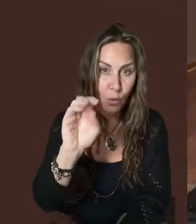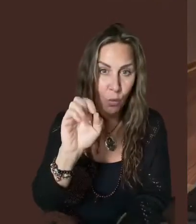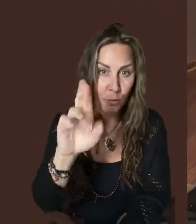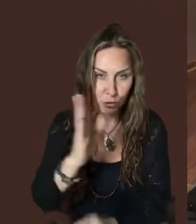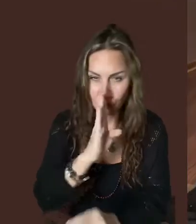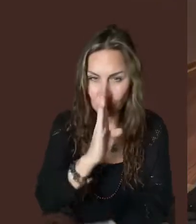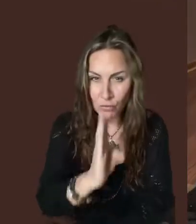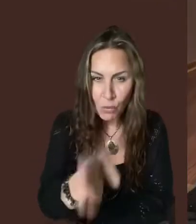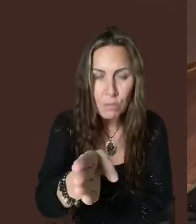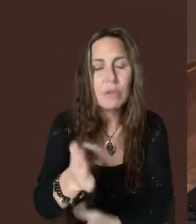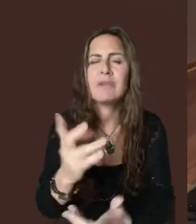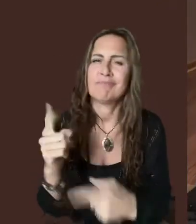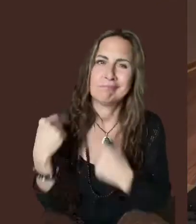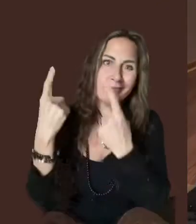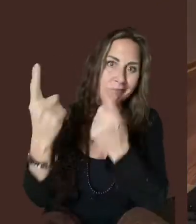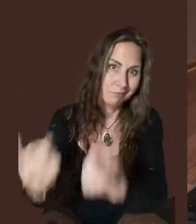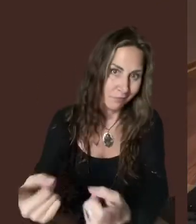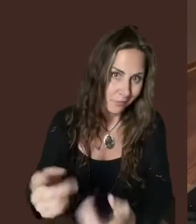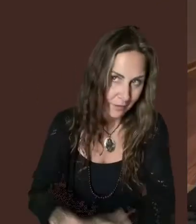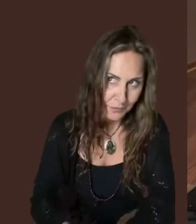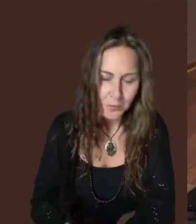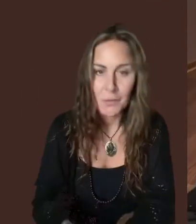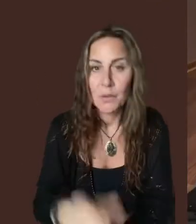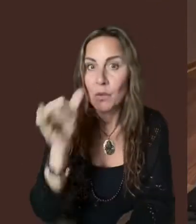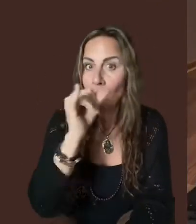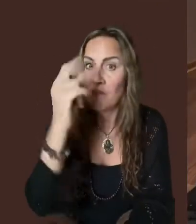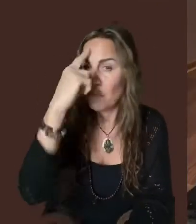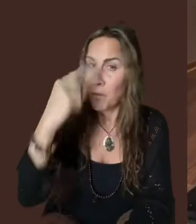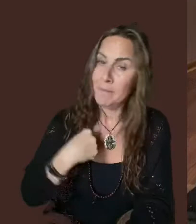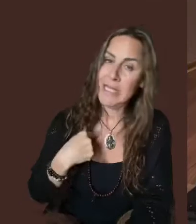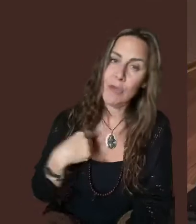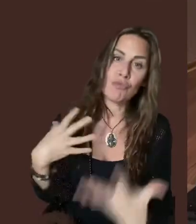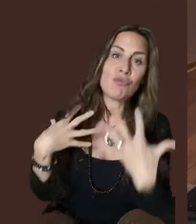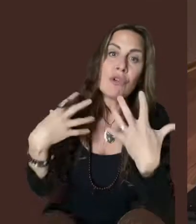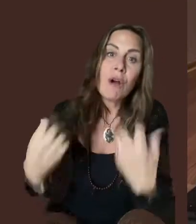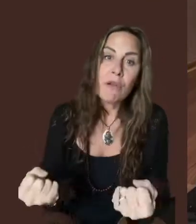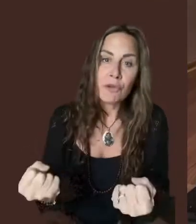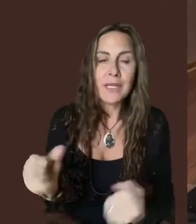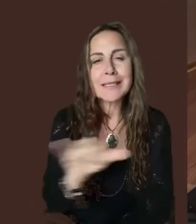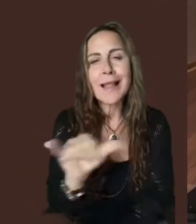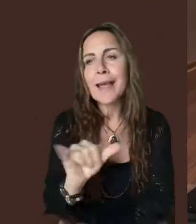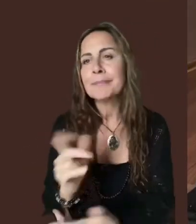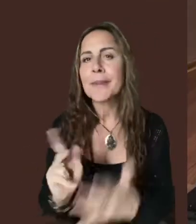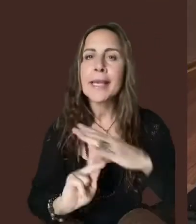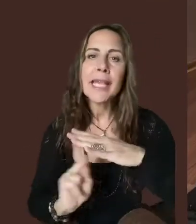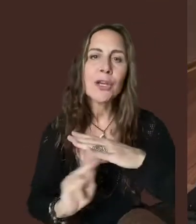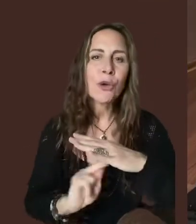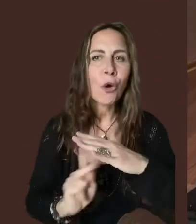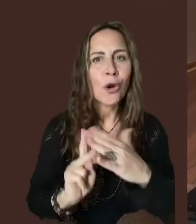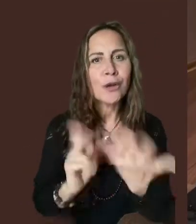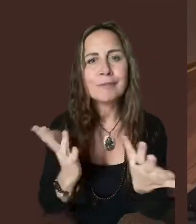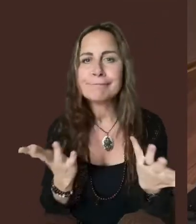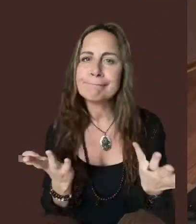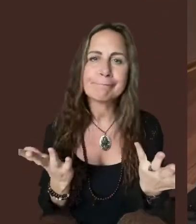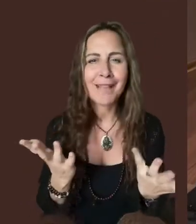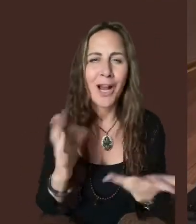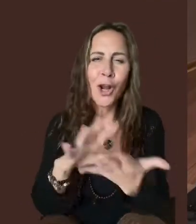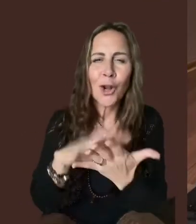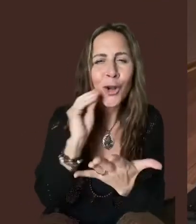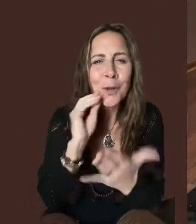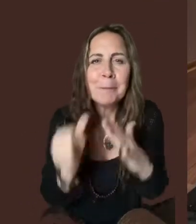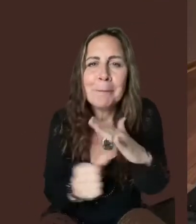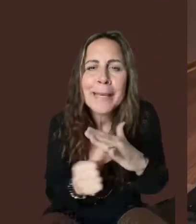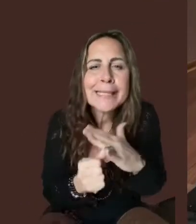sober for a really long time. And that has been, for me, recovery has been like kindergarten. I have